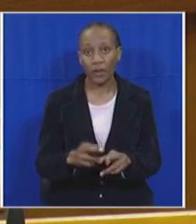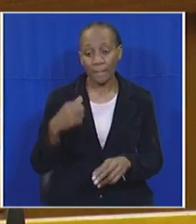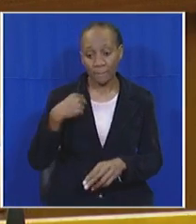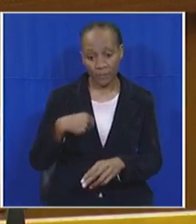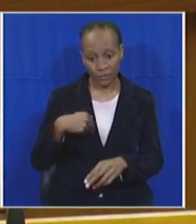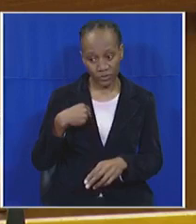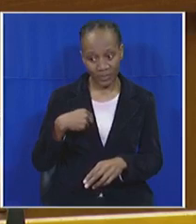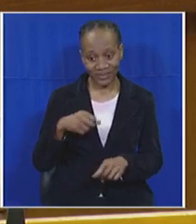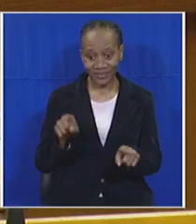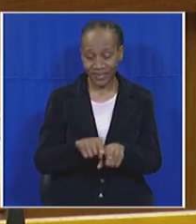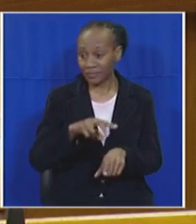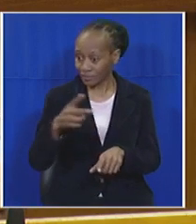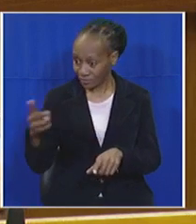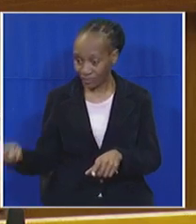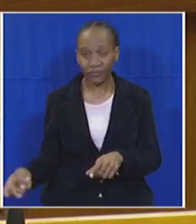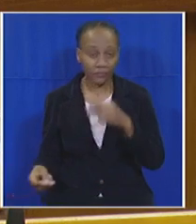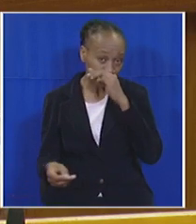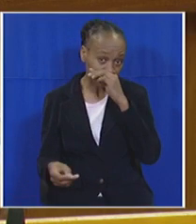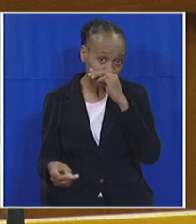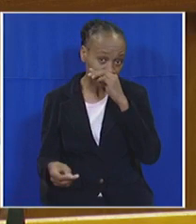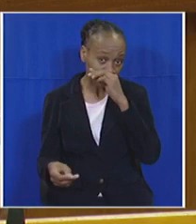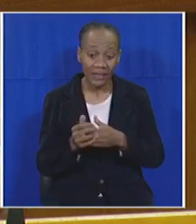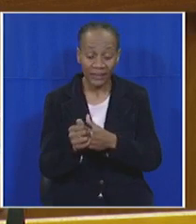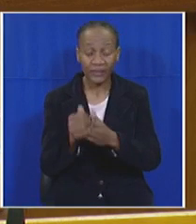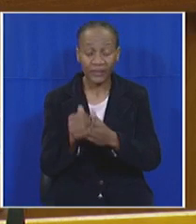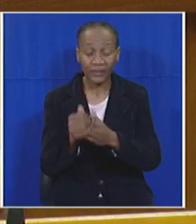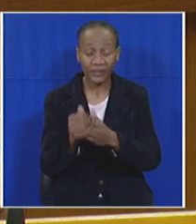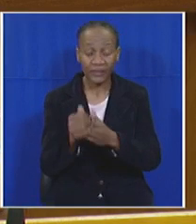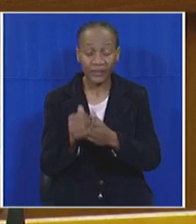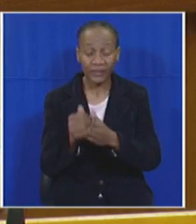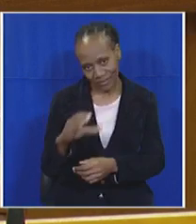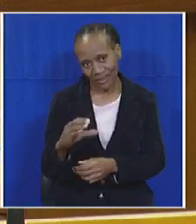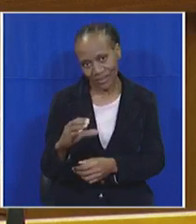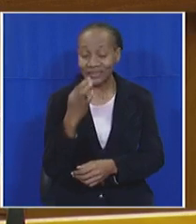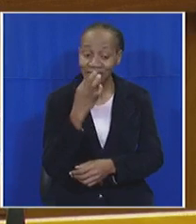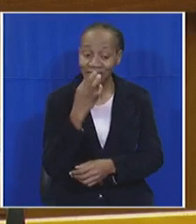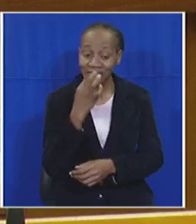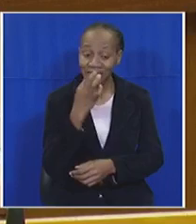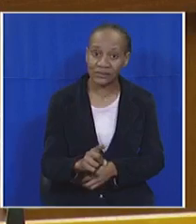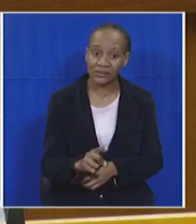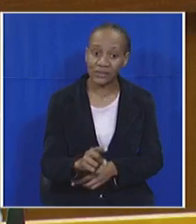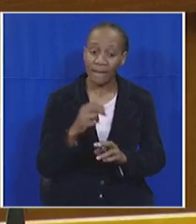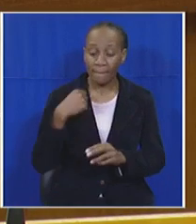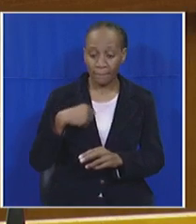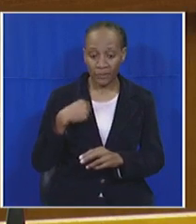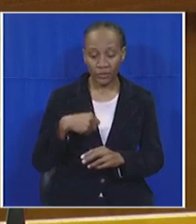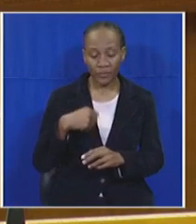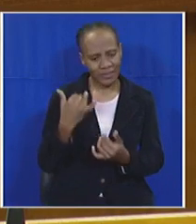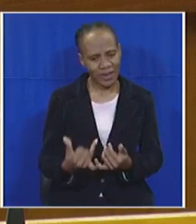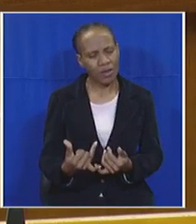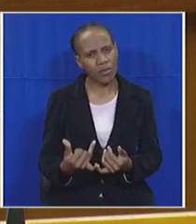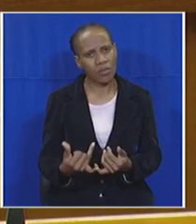others as well, led by ANC, acknowledges that the municipality faces